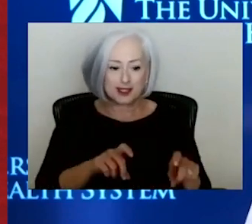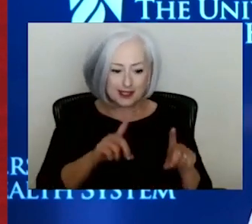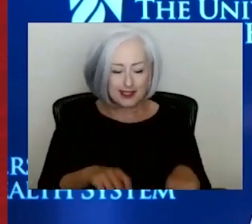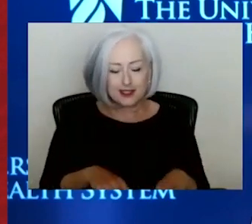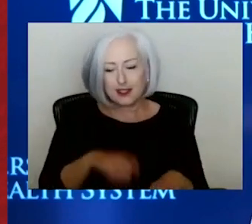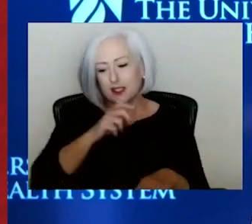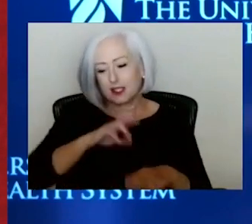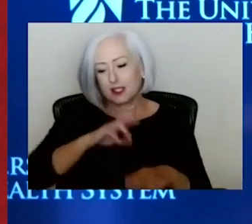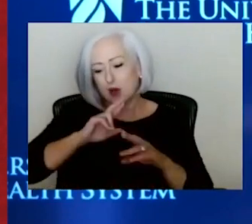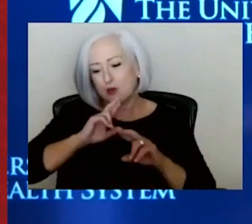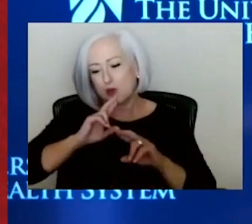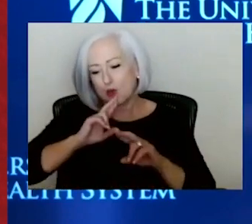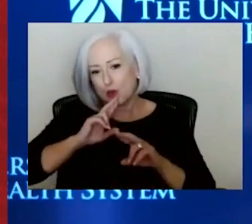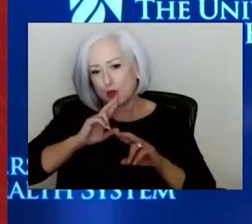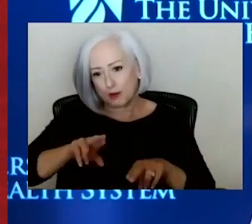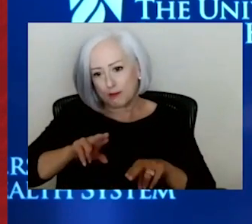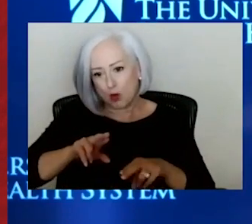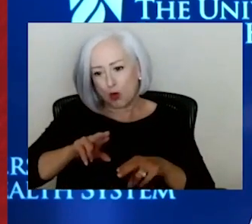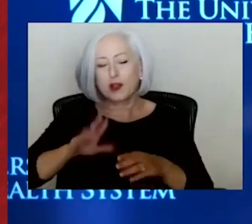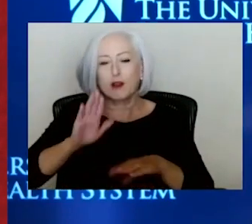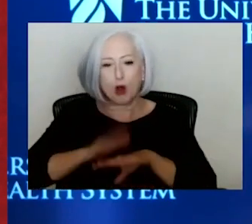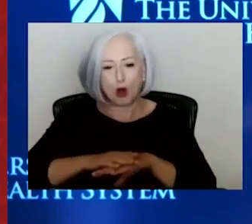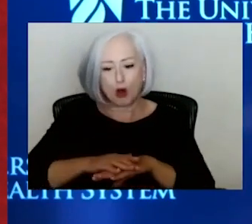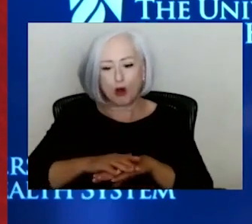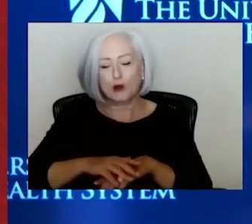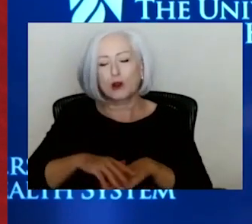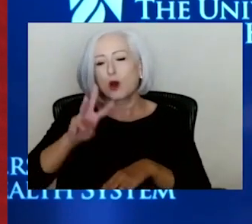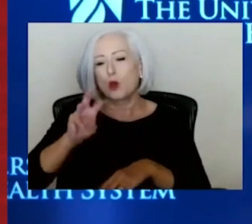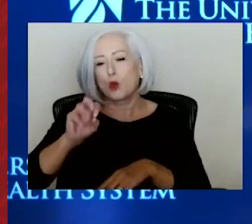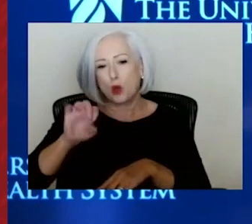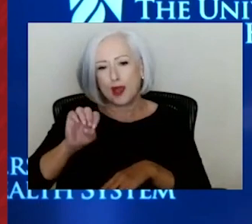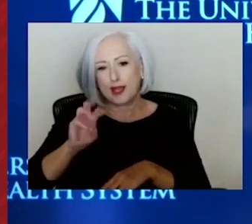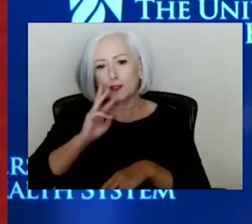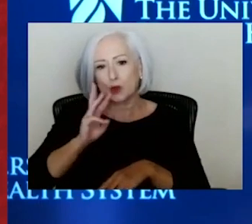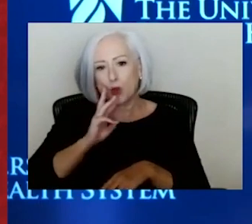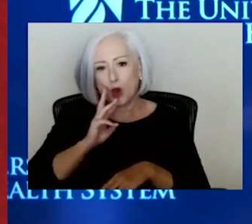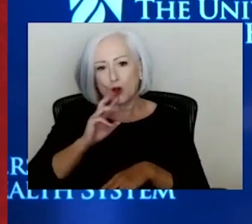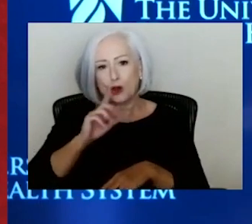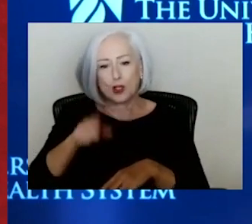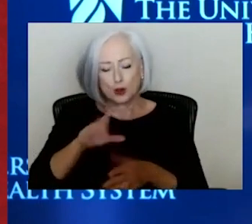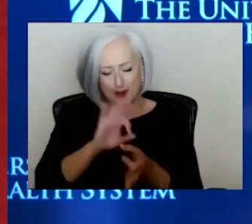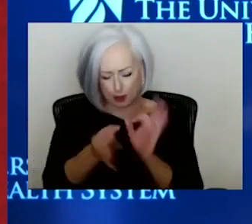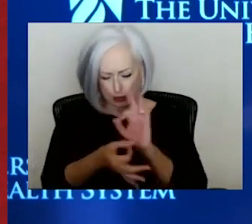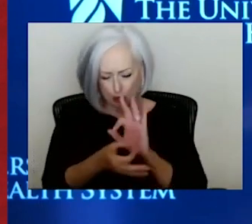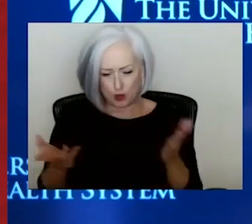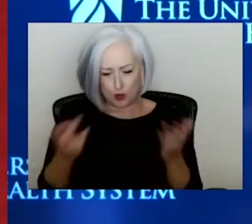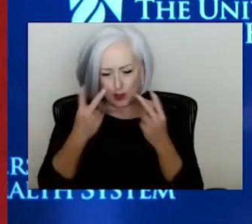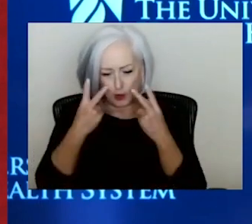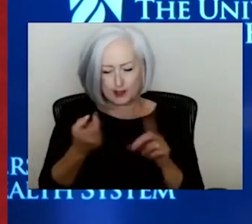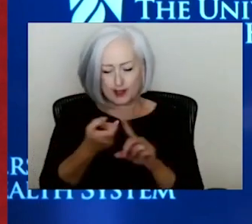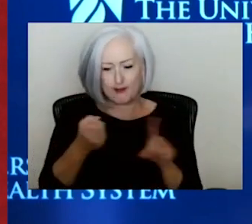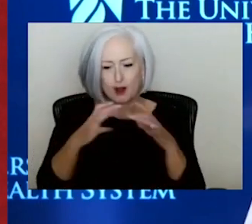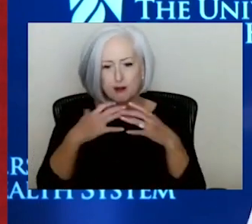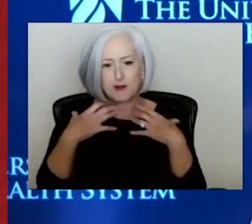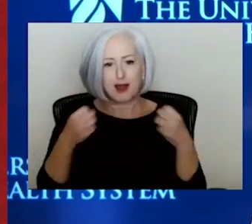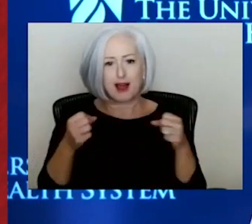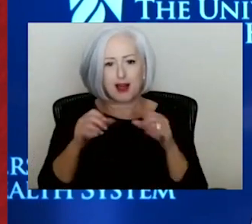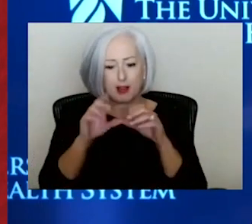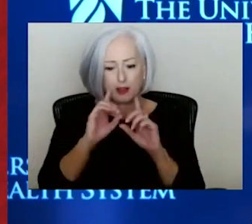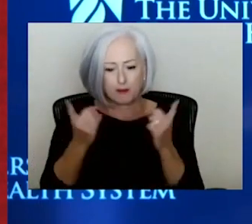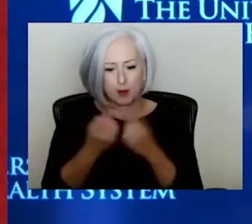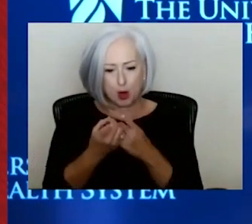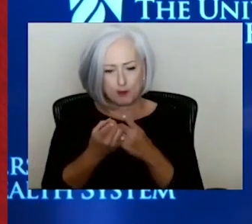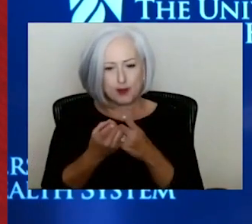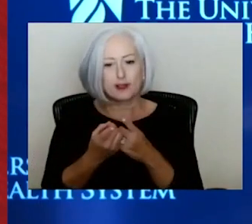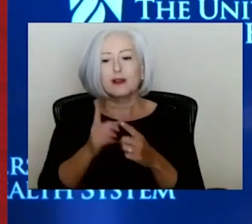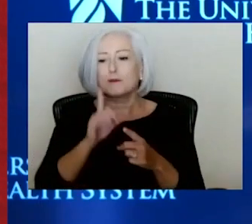going on at ground level. You have to kind of interpret what you're seeing from like the health departments, et cetera. It's going to be the hospitalization count. And so far here in the Midwest,